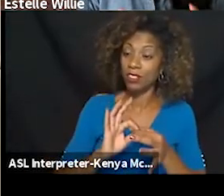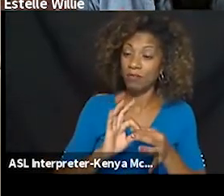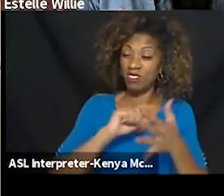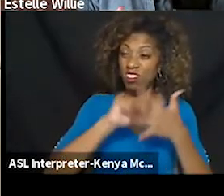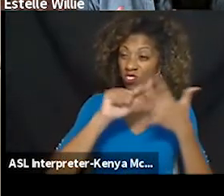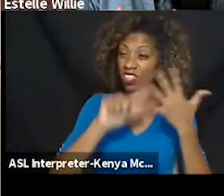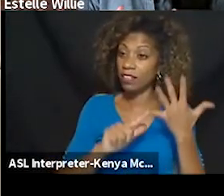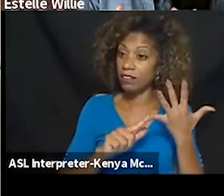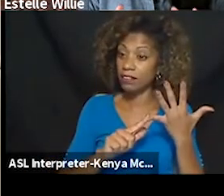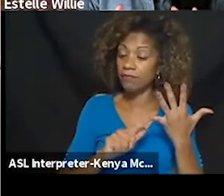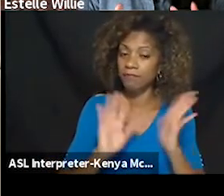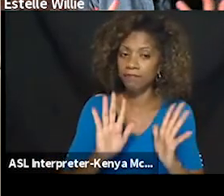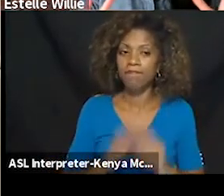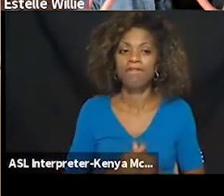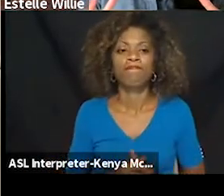So we